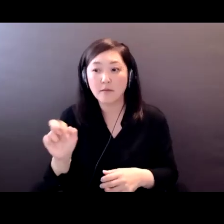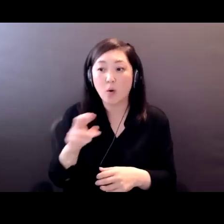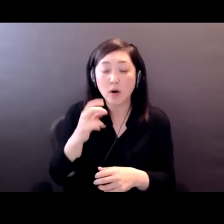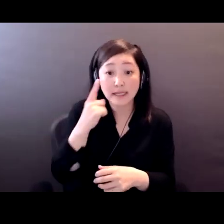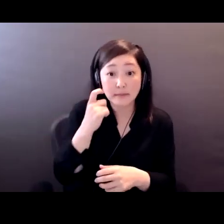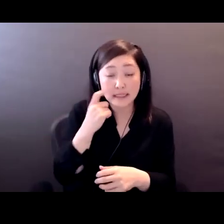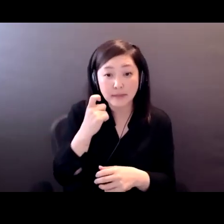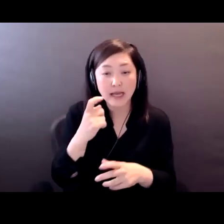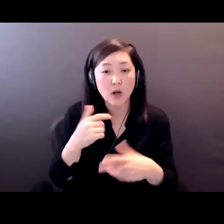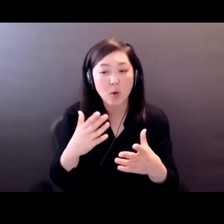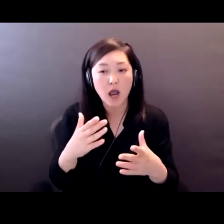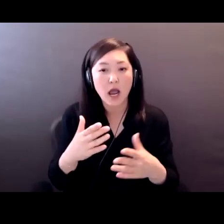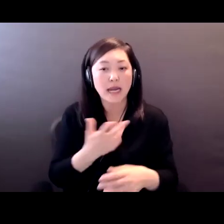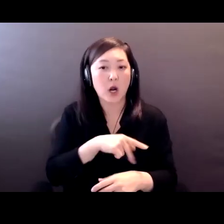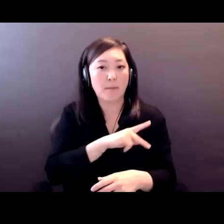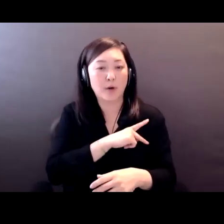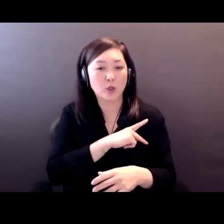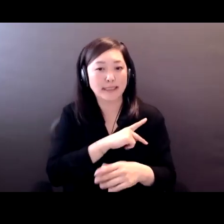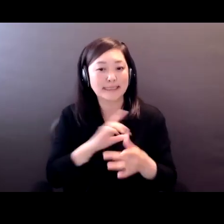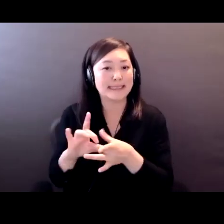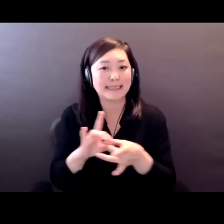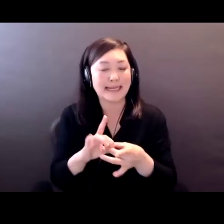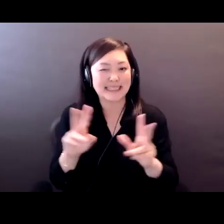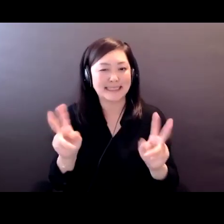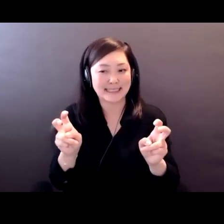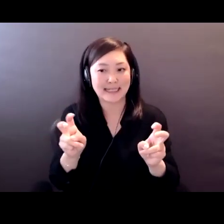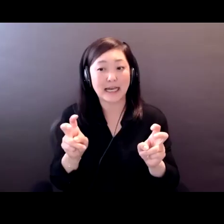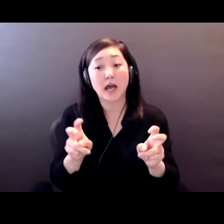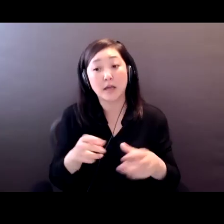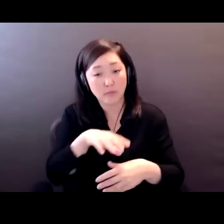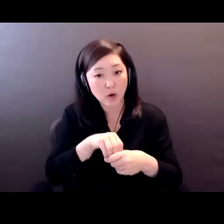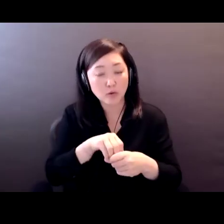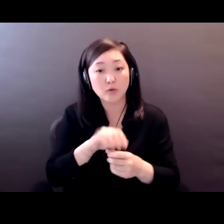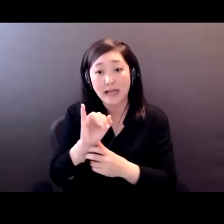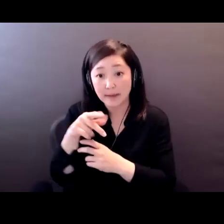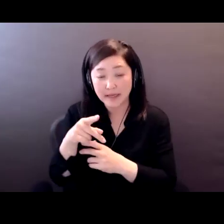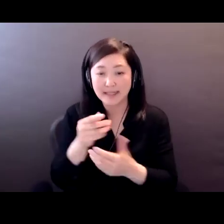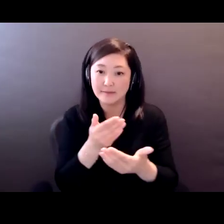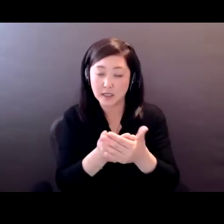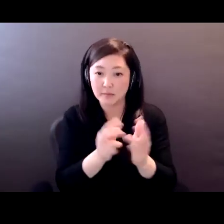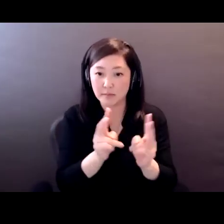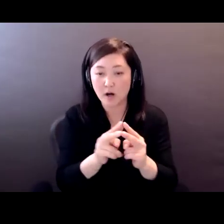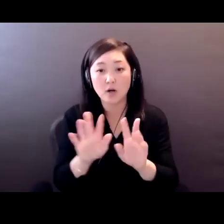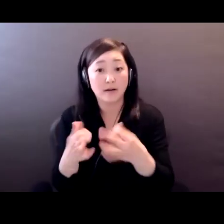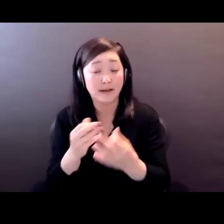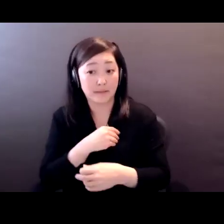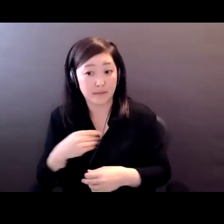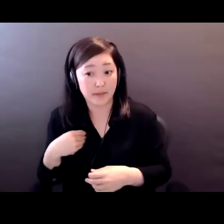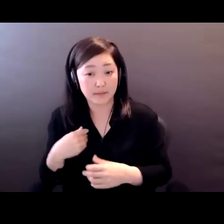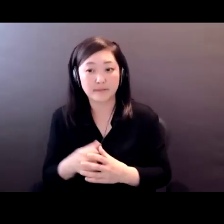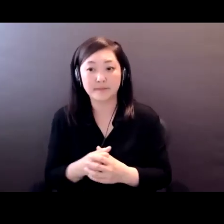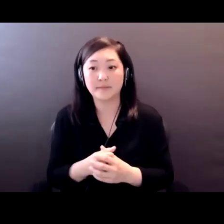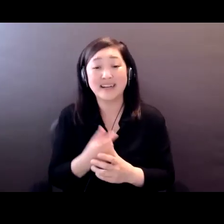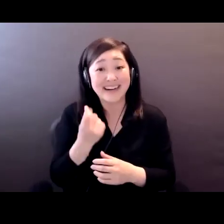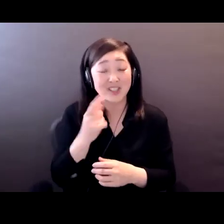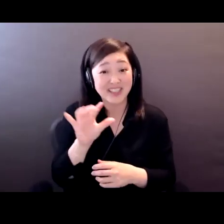connected. So generally speaking, this includes intimate partners and family members. Now, originally, that